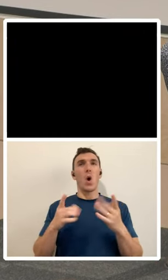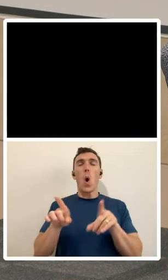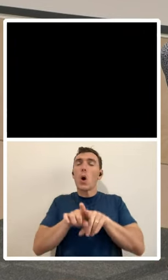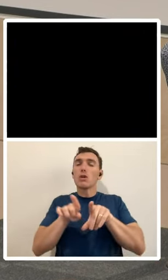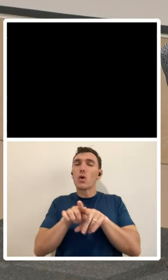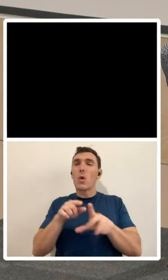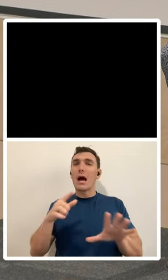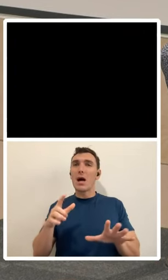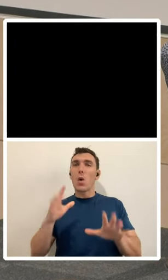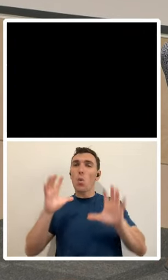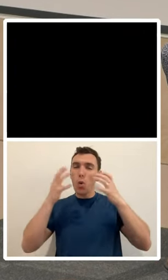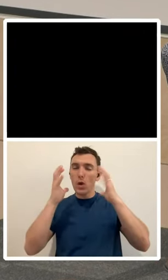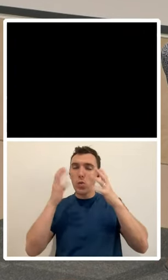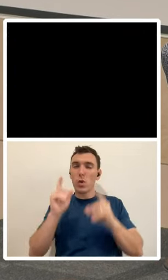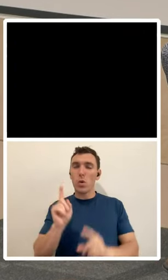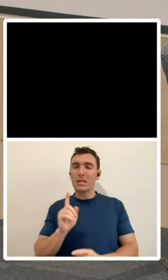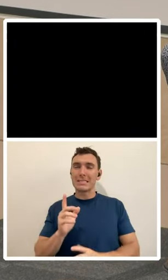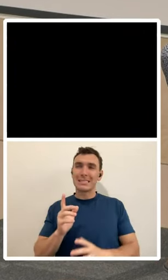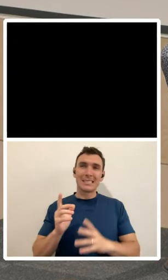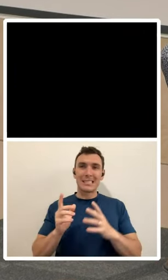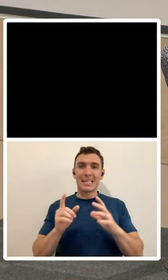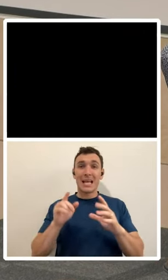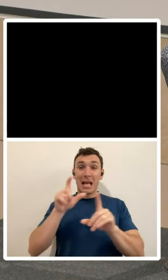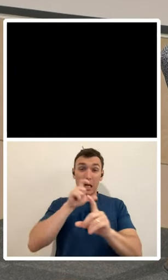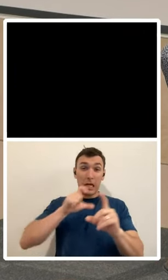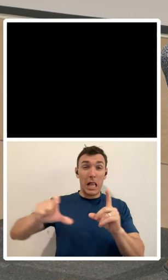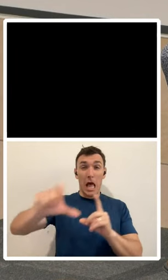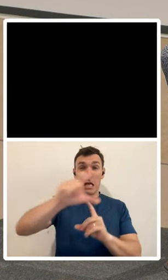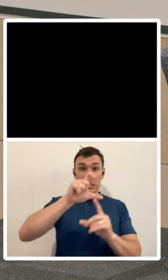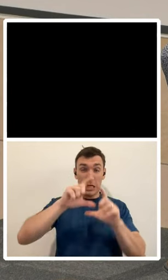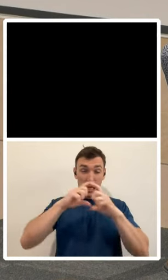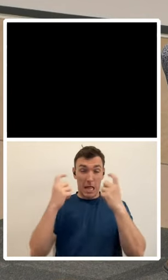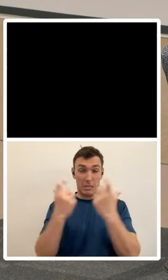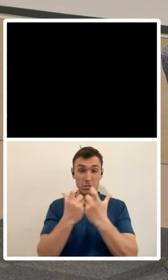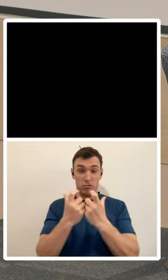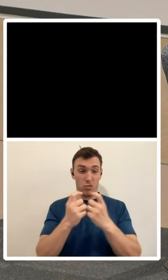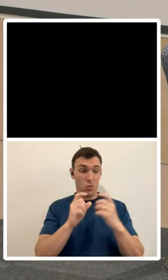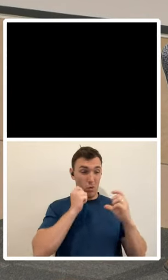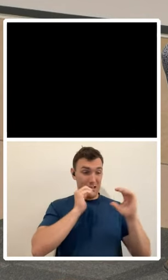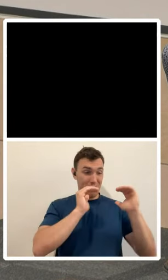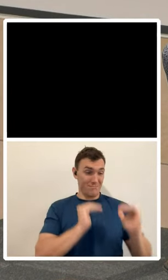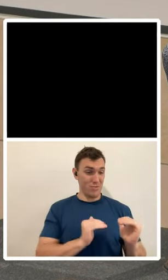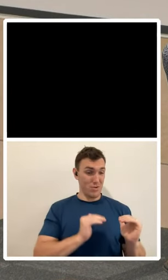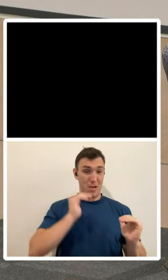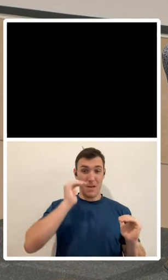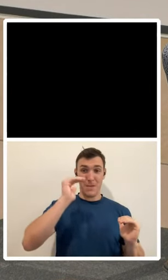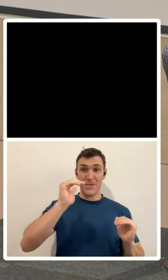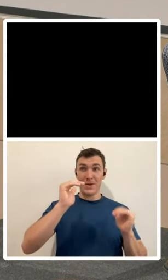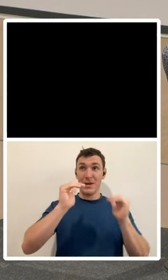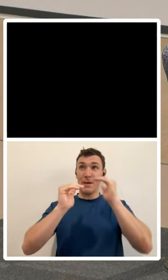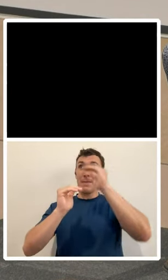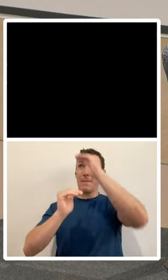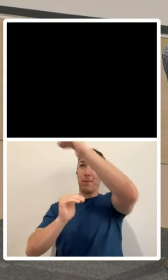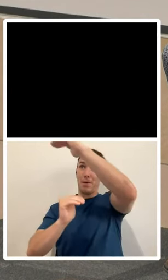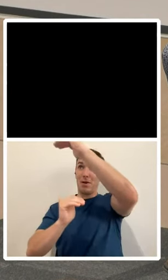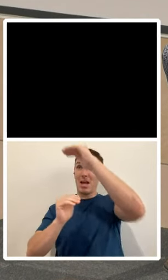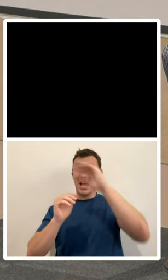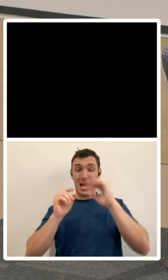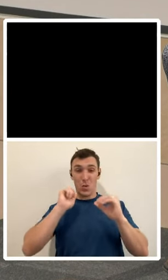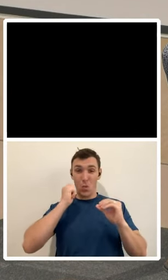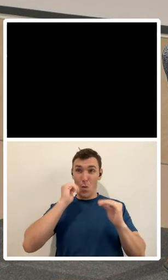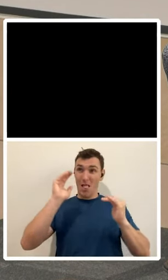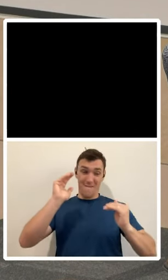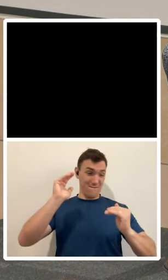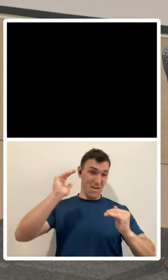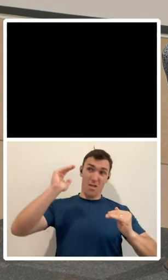in asset prices. Mm-hmm. That is such a dangerous divide in our society because there's a lot of people in this country that own their own home or their parents own their own home, and there's a lot of people